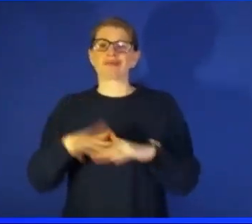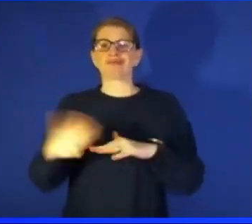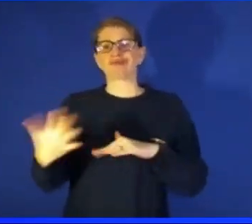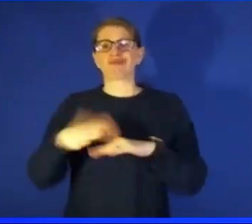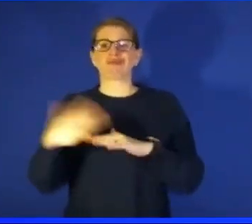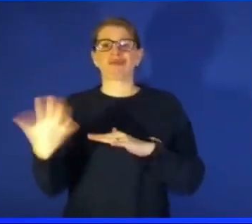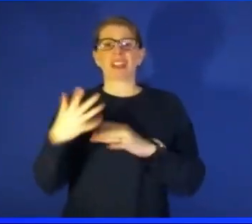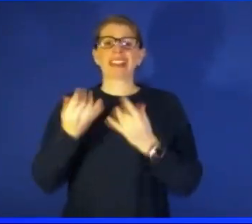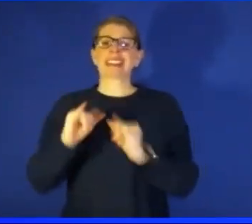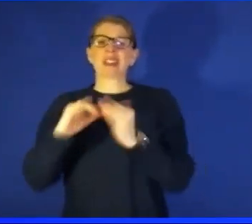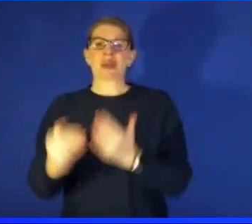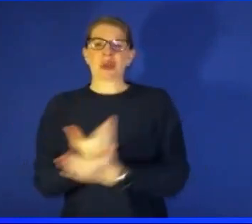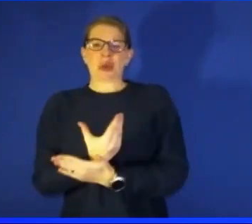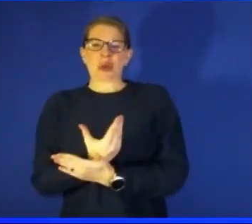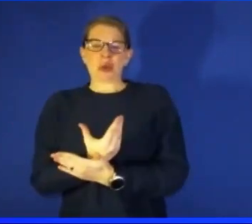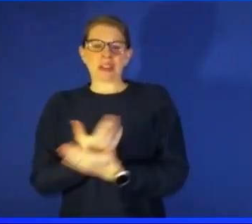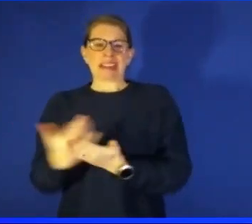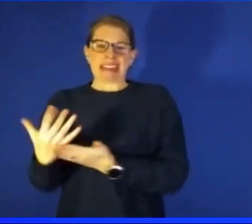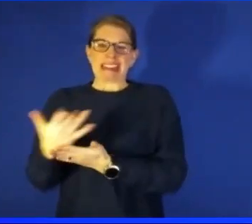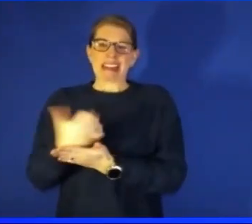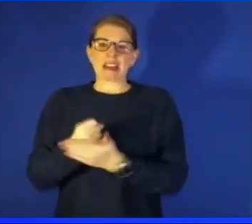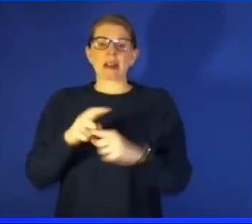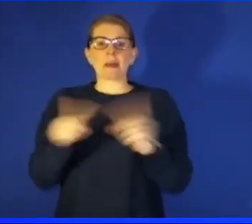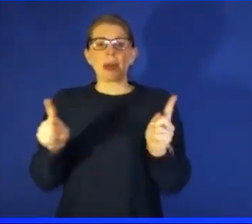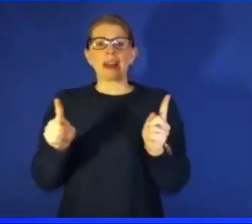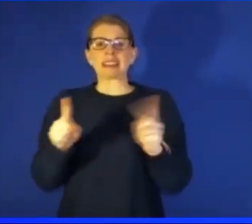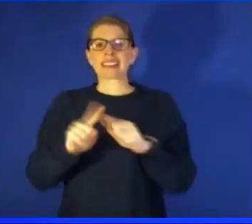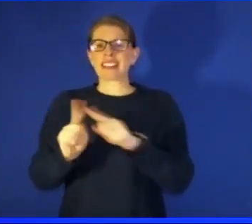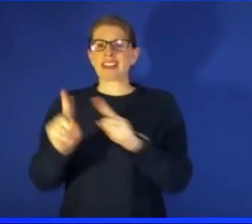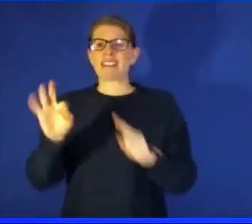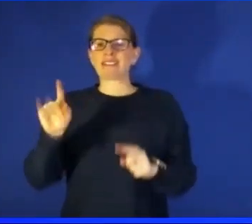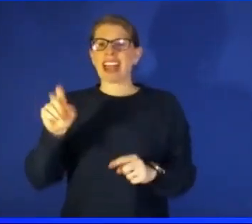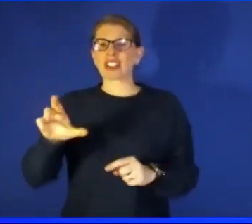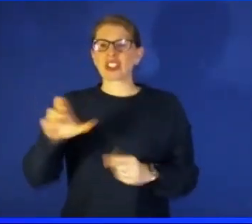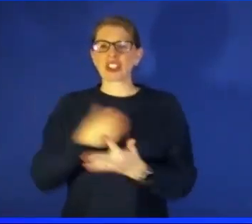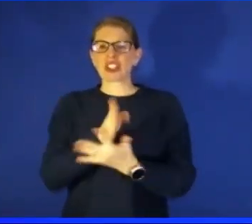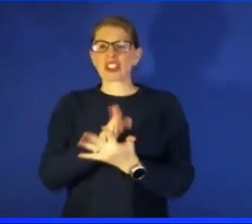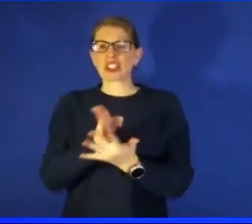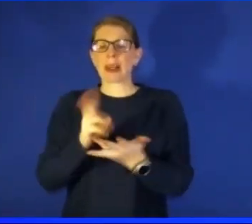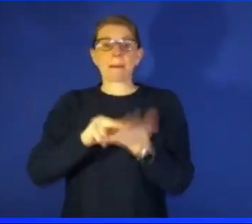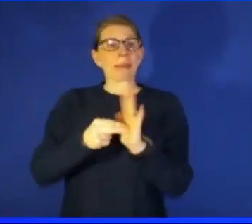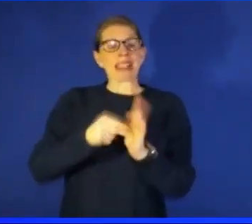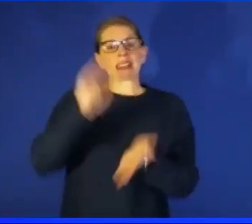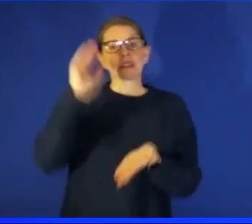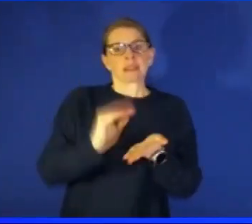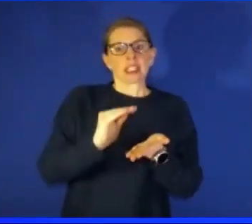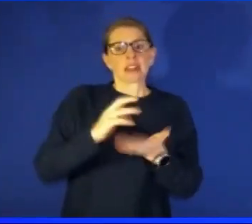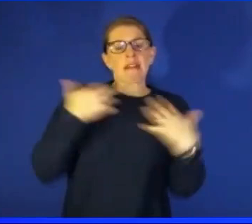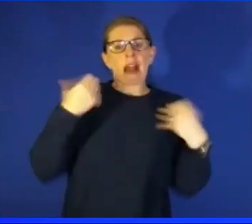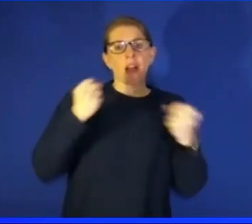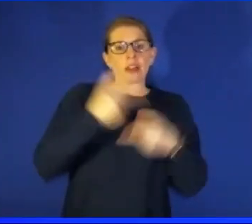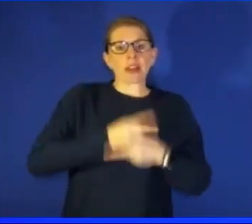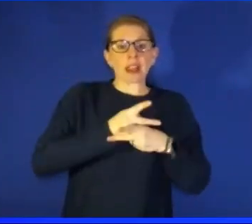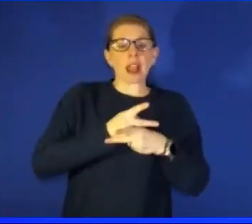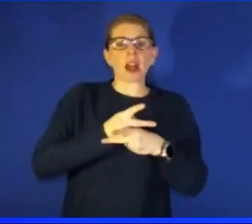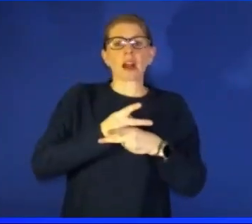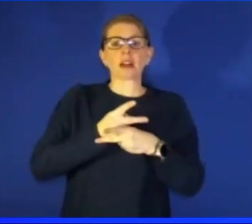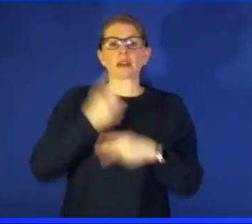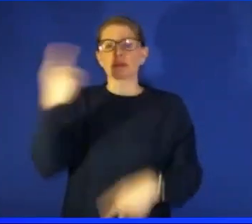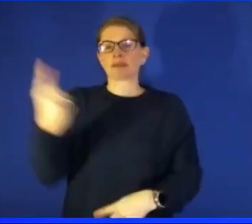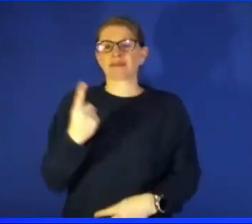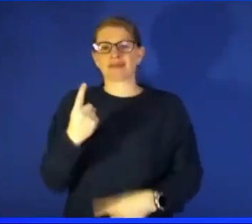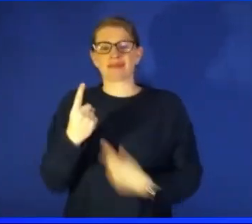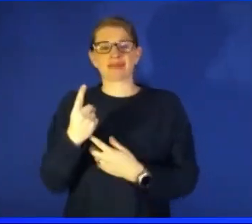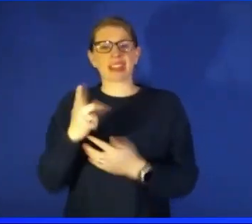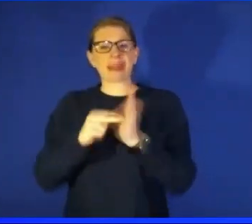new, but it's kind of multifactorial from the lack of health care, the individuals that have been present for COVID, and kind of